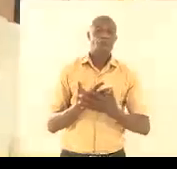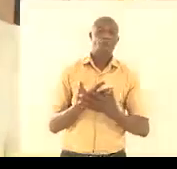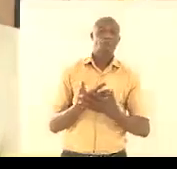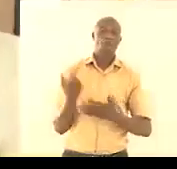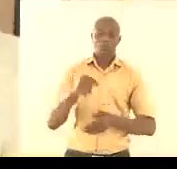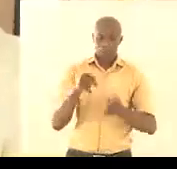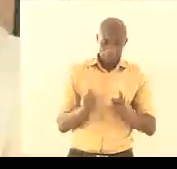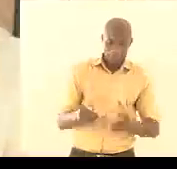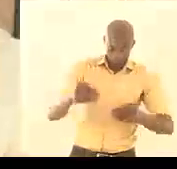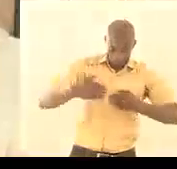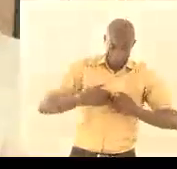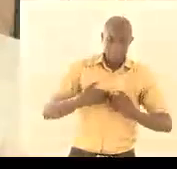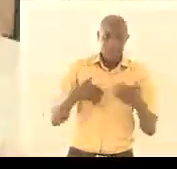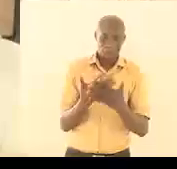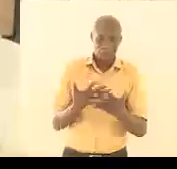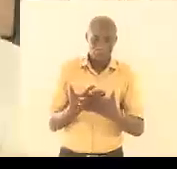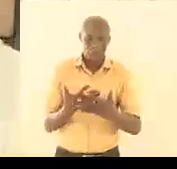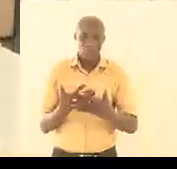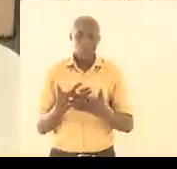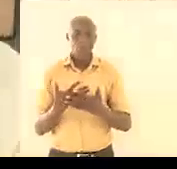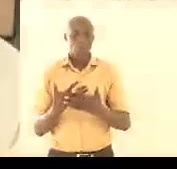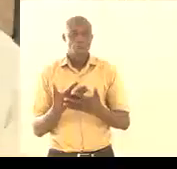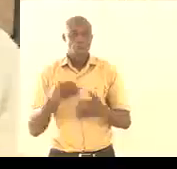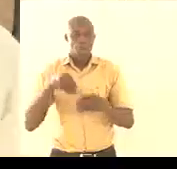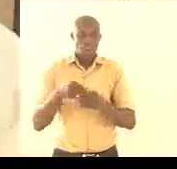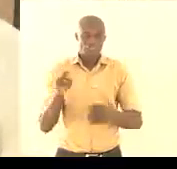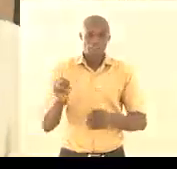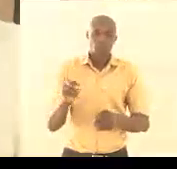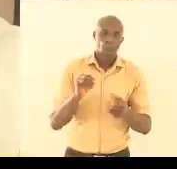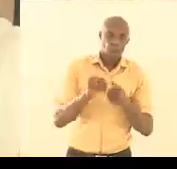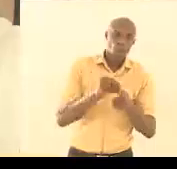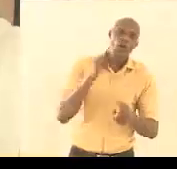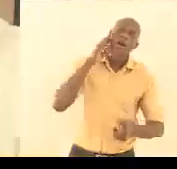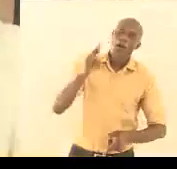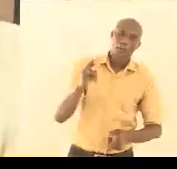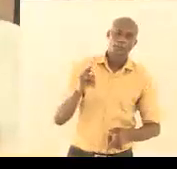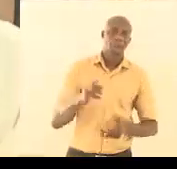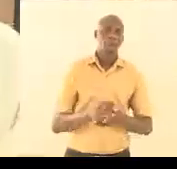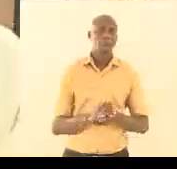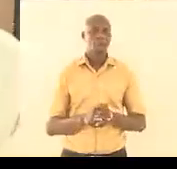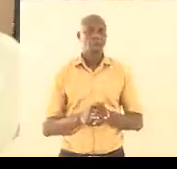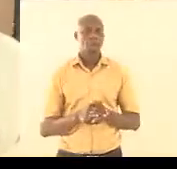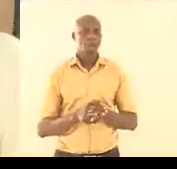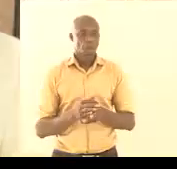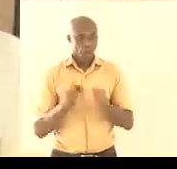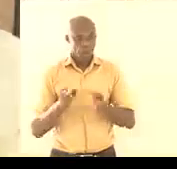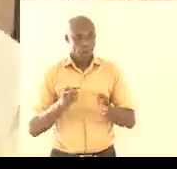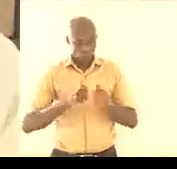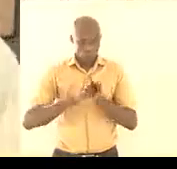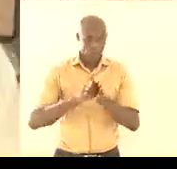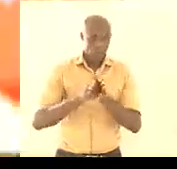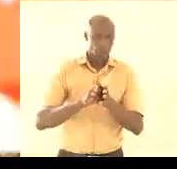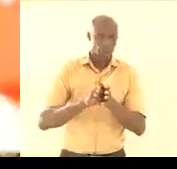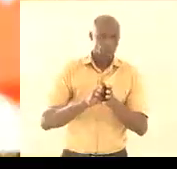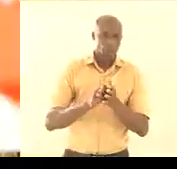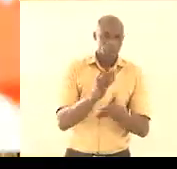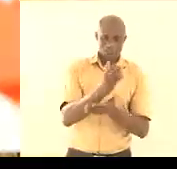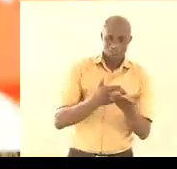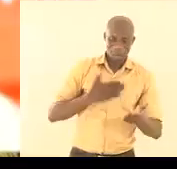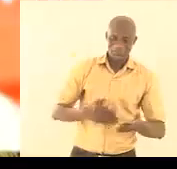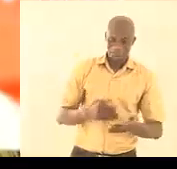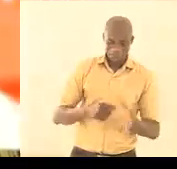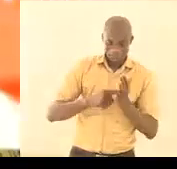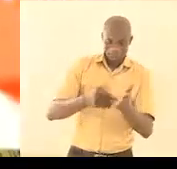The person already has fear, a dose of fear in him or her. If, for example, some dubious person says, let me see your